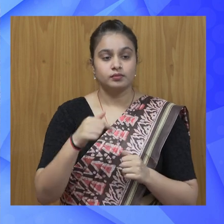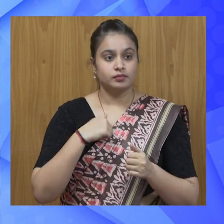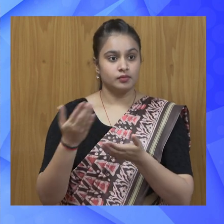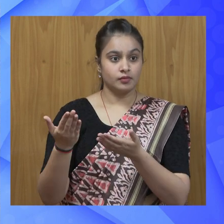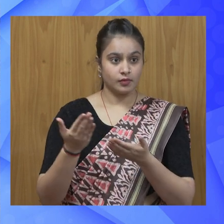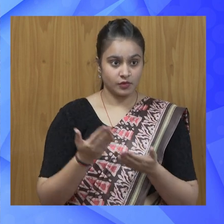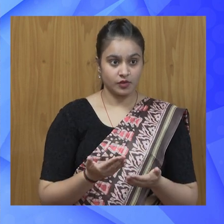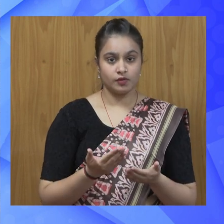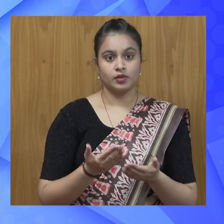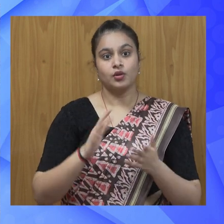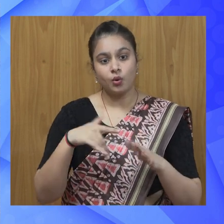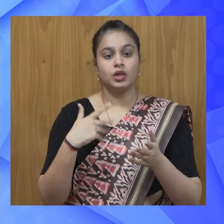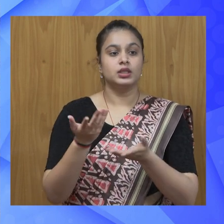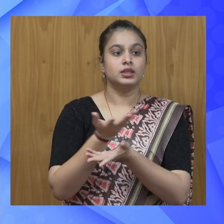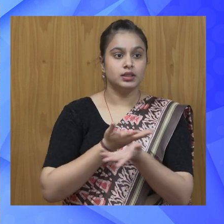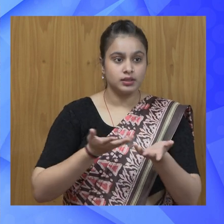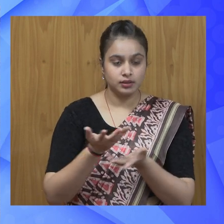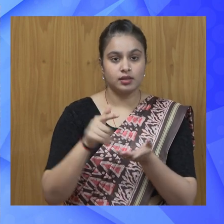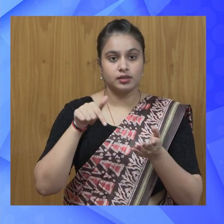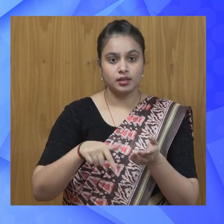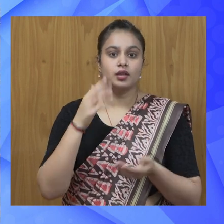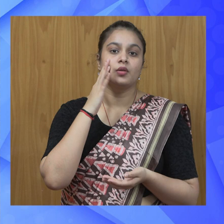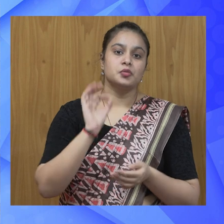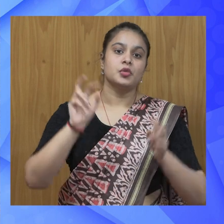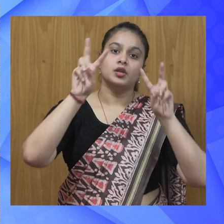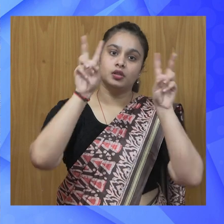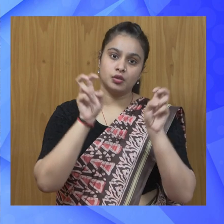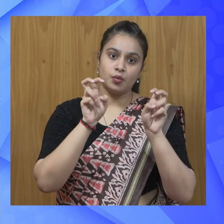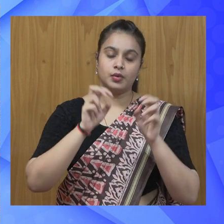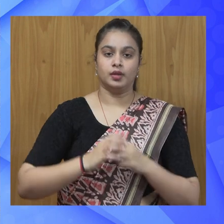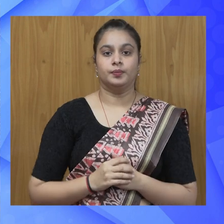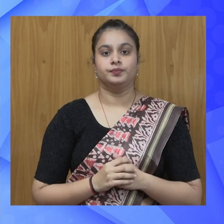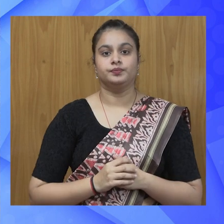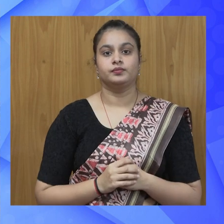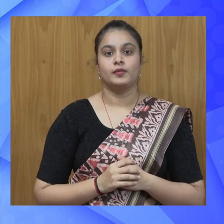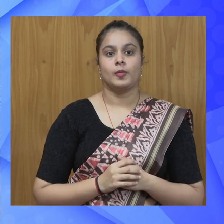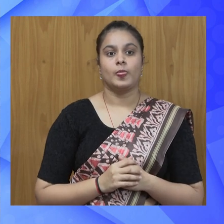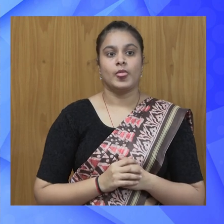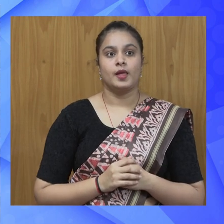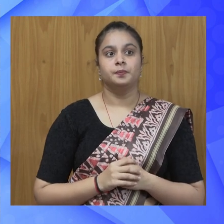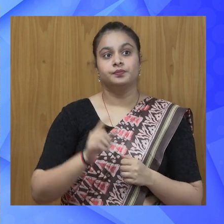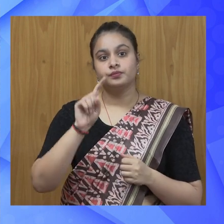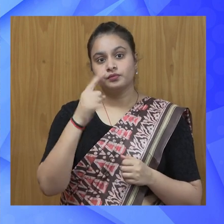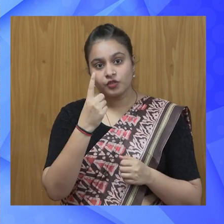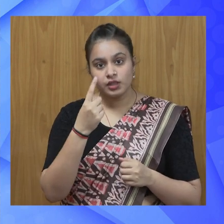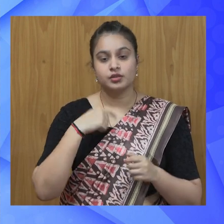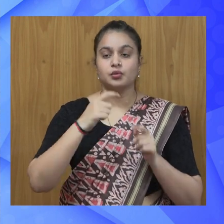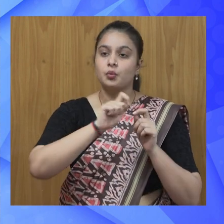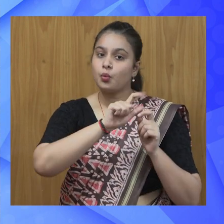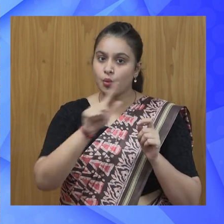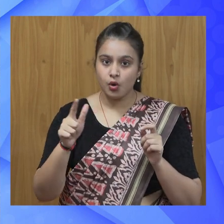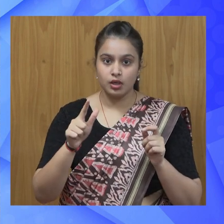To invite and to discuss on this very, very important topic on mental health. First of all, I would like to greet